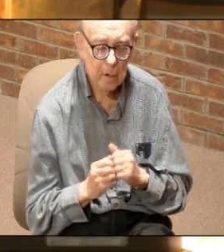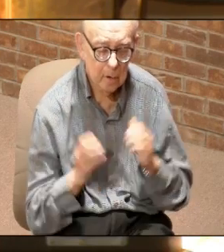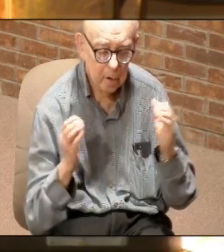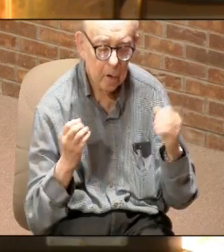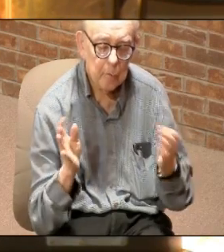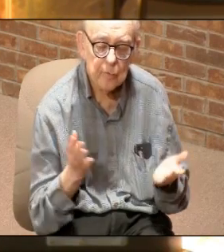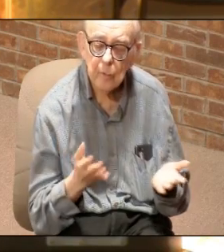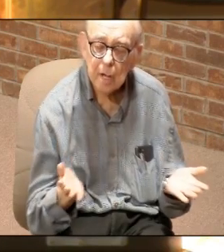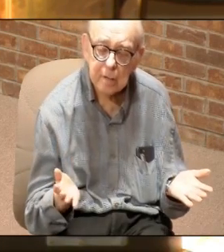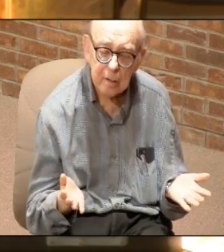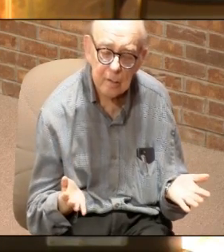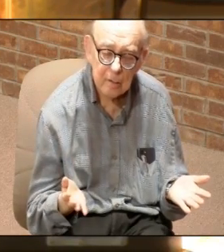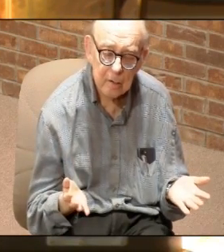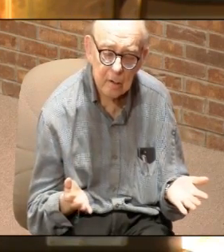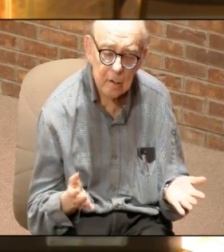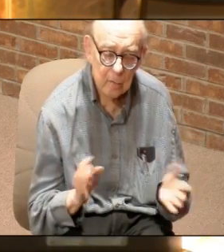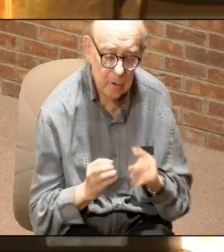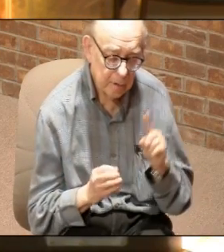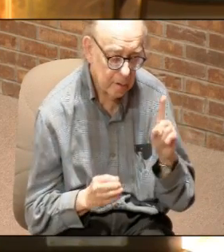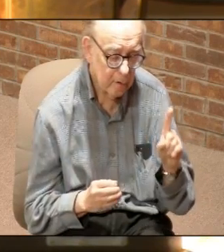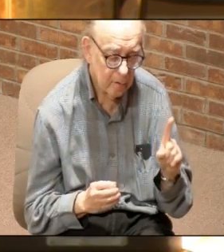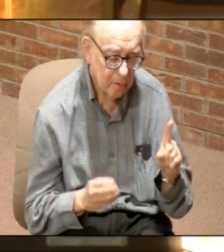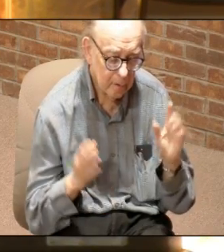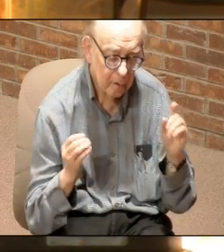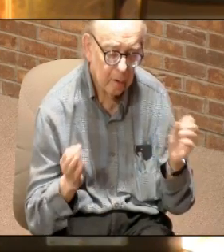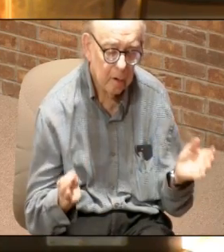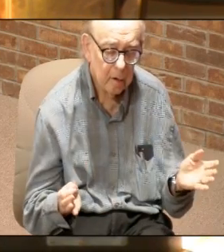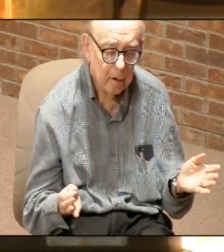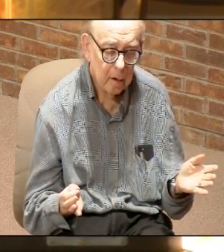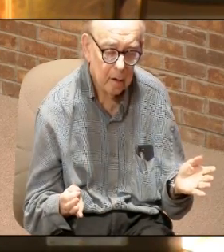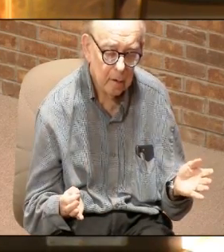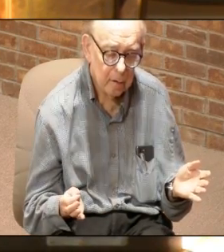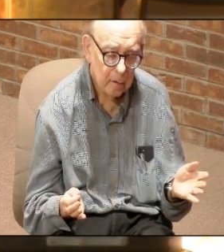Hope of what? Number 1, the hope of,